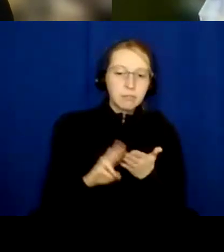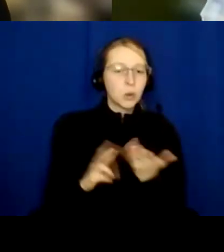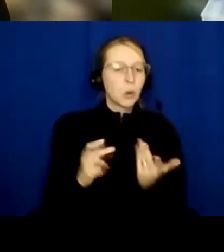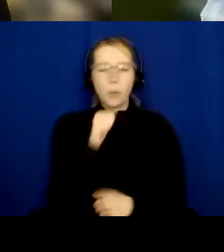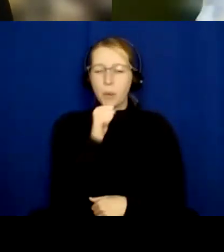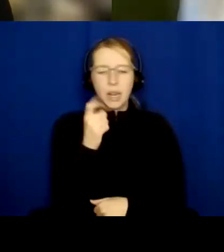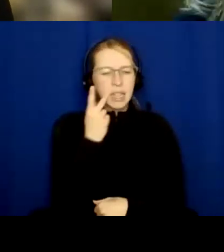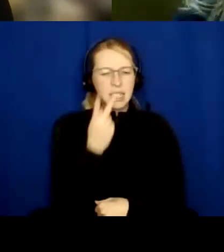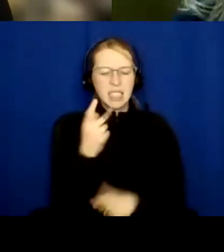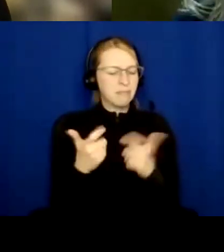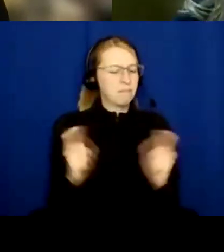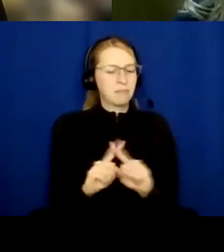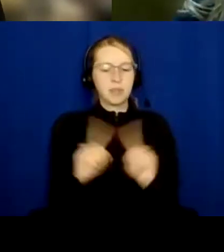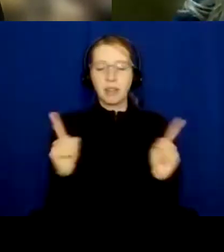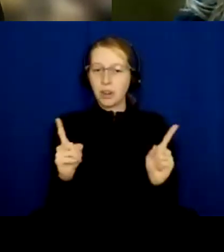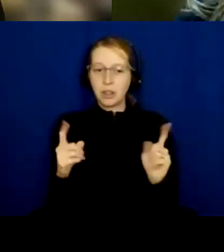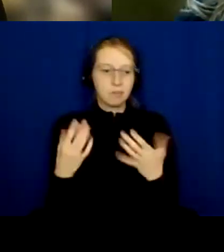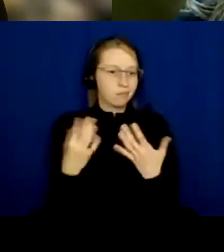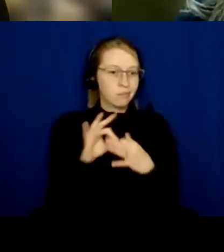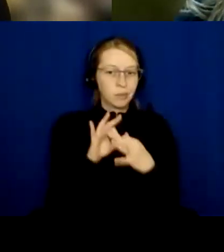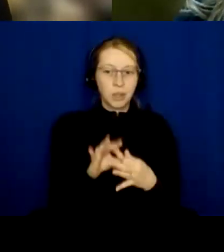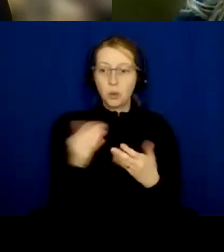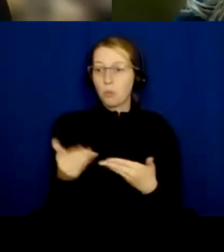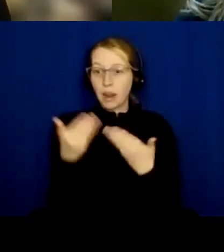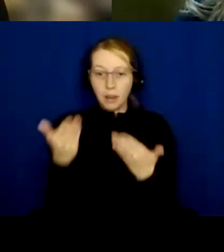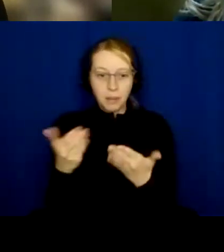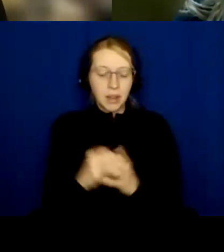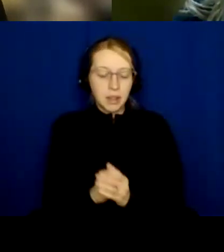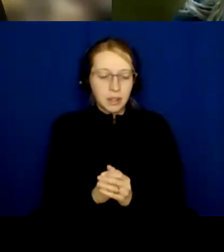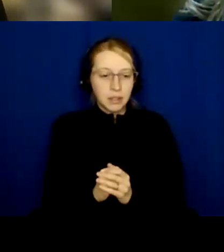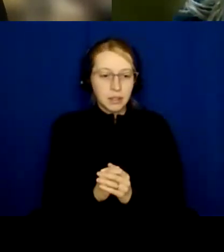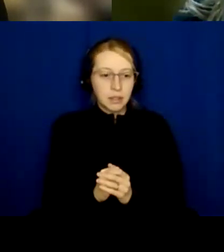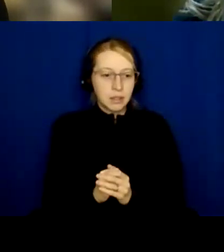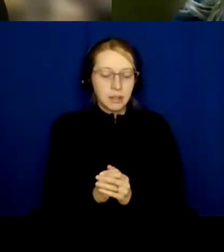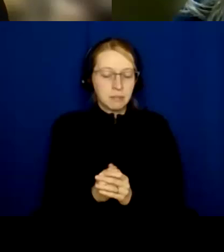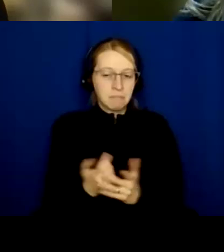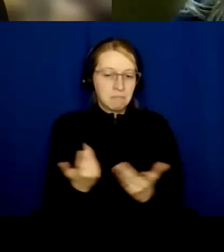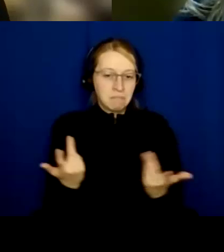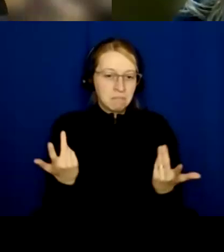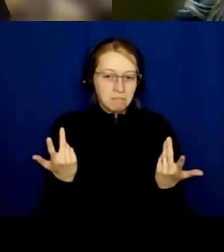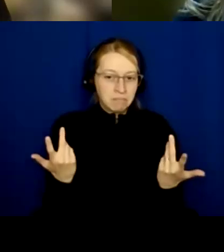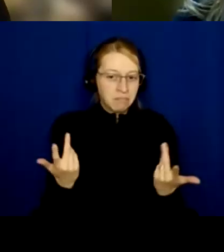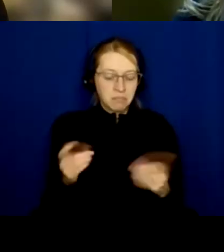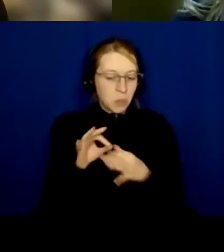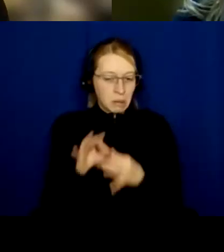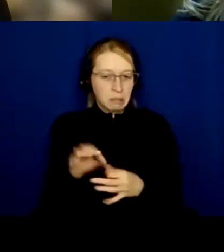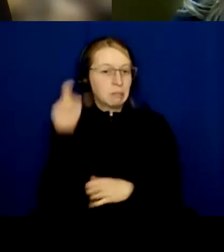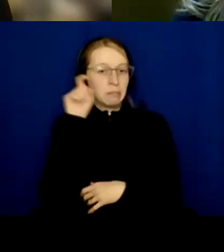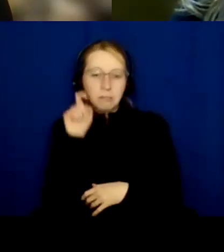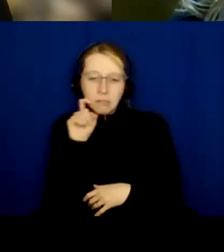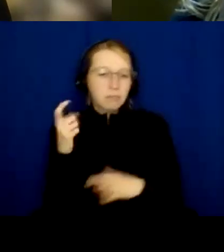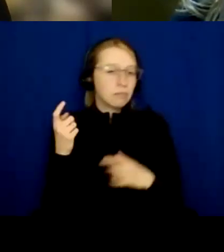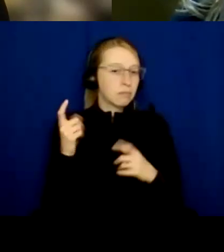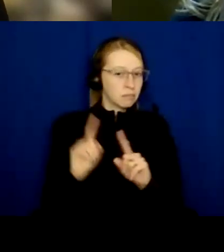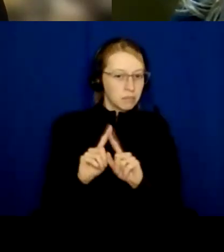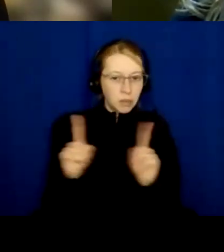of recommendations. So nothing standing out in terms of anything related to sex or gender differences there